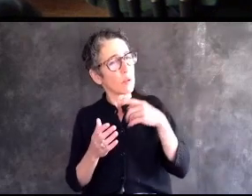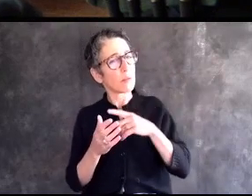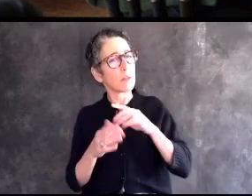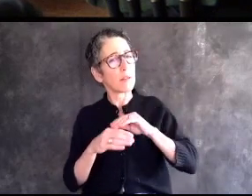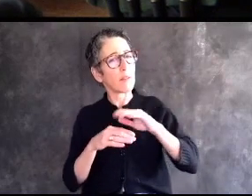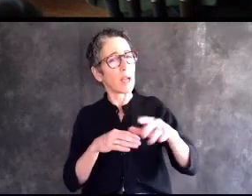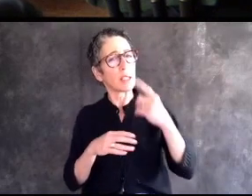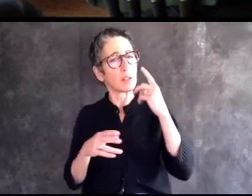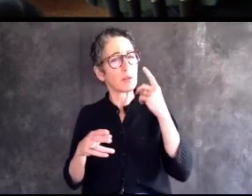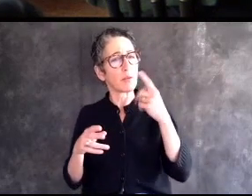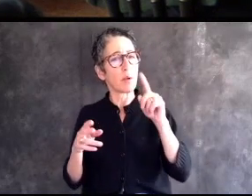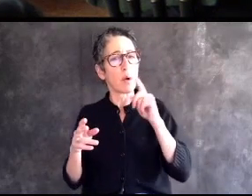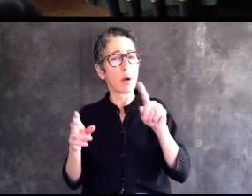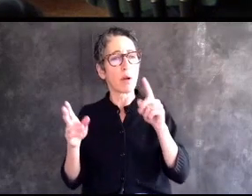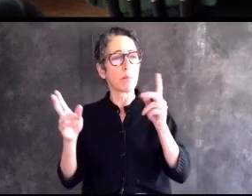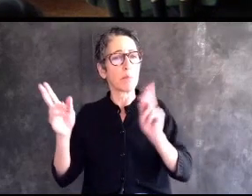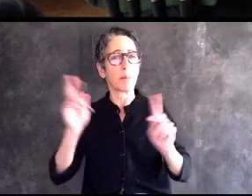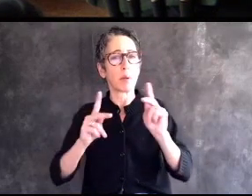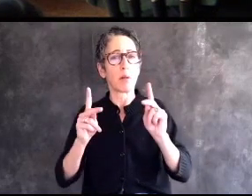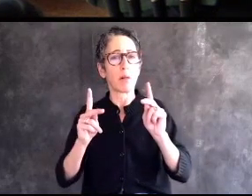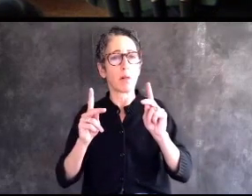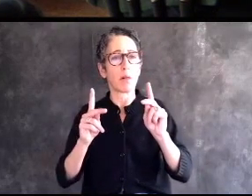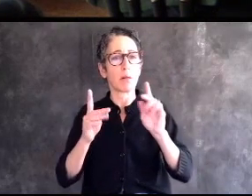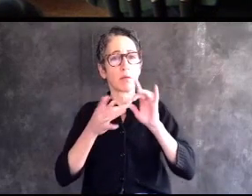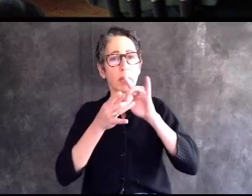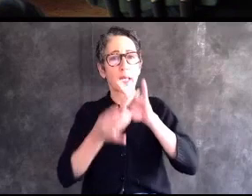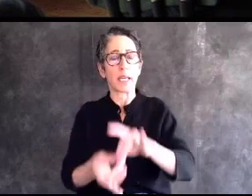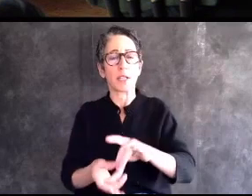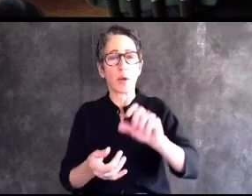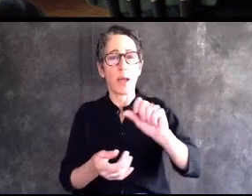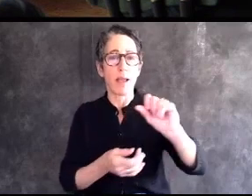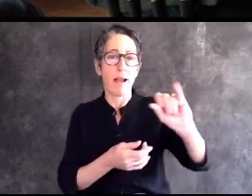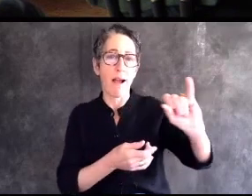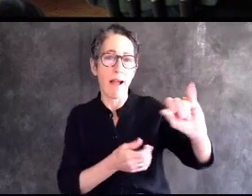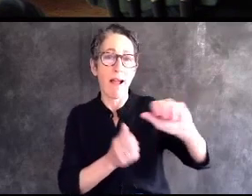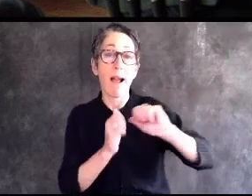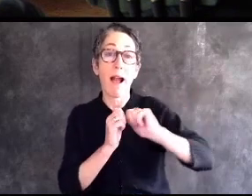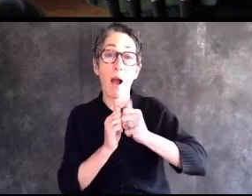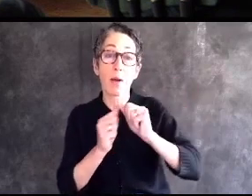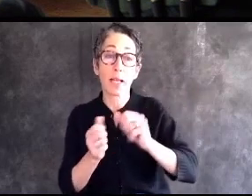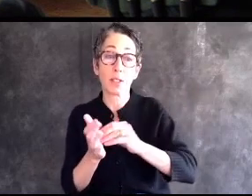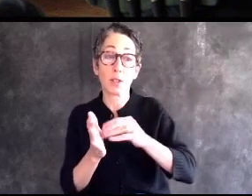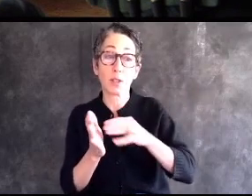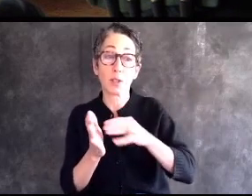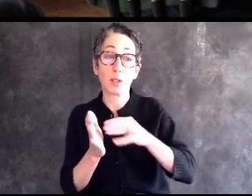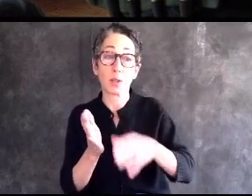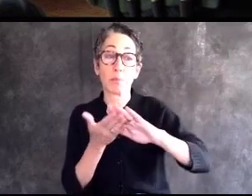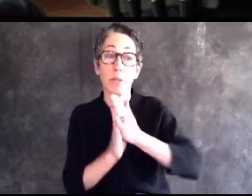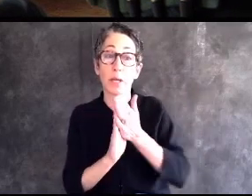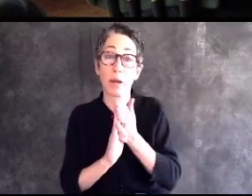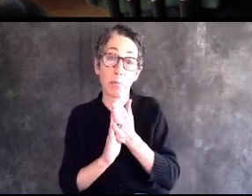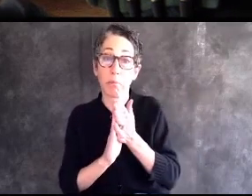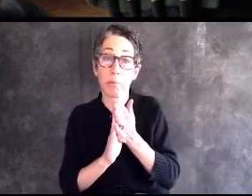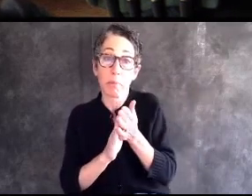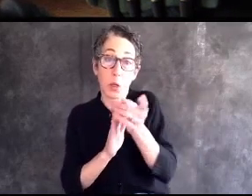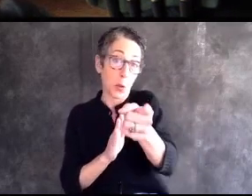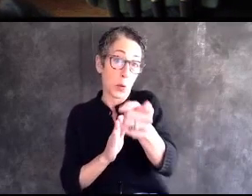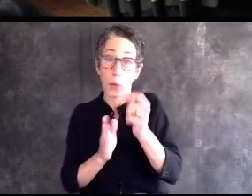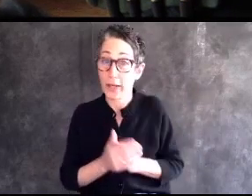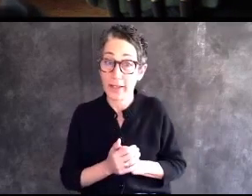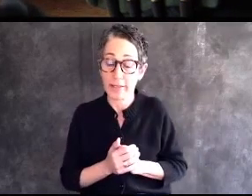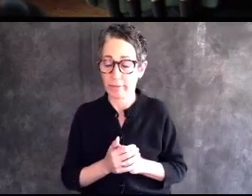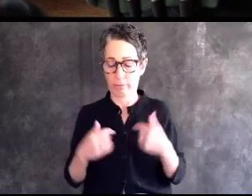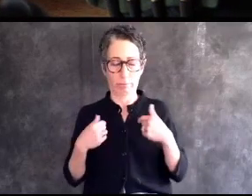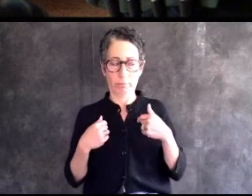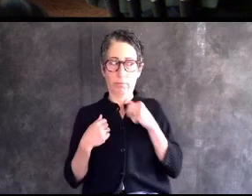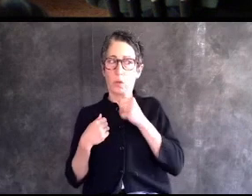in the age of AI? How do they get to grow up to be you? Don't be me. Okay. I strive